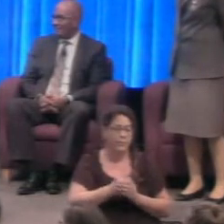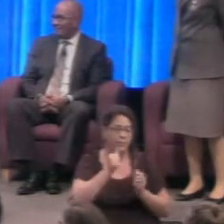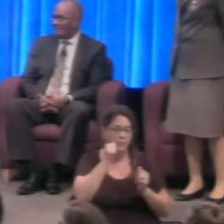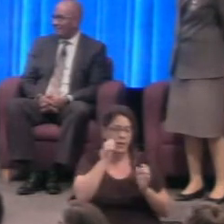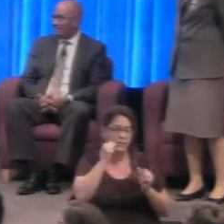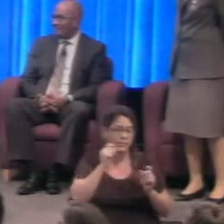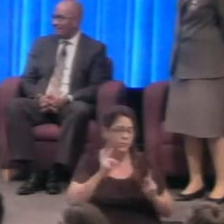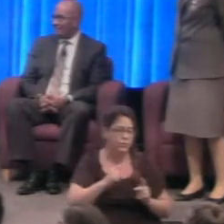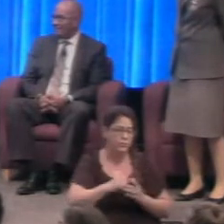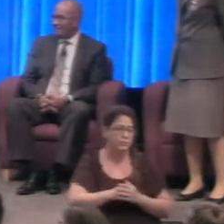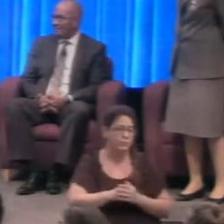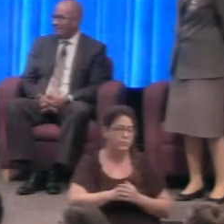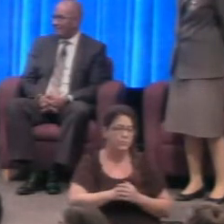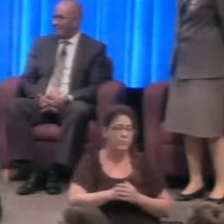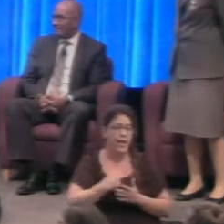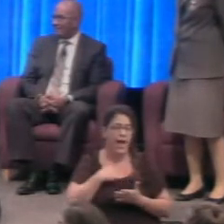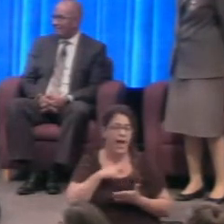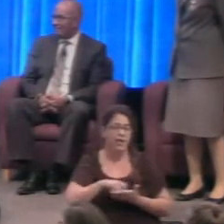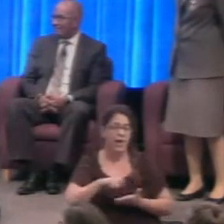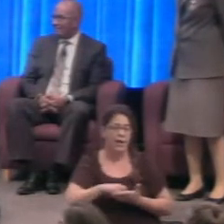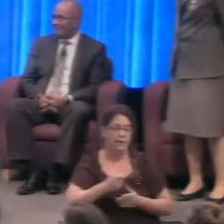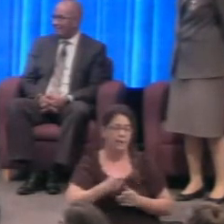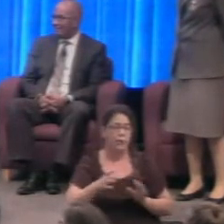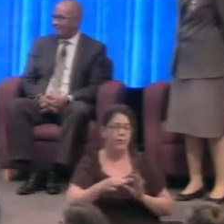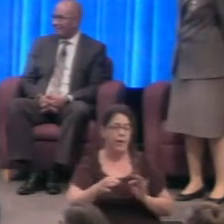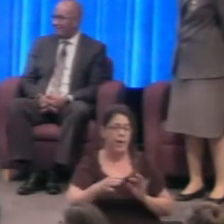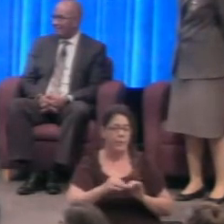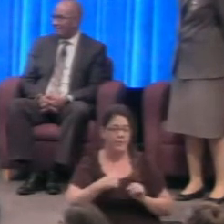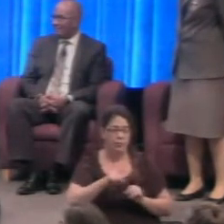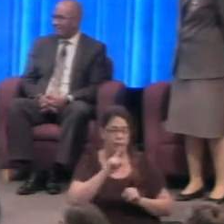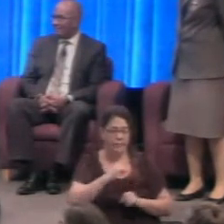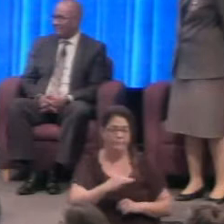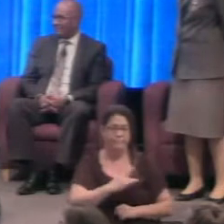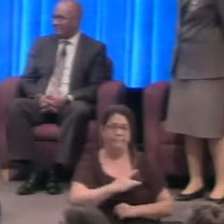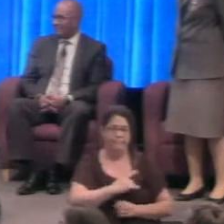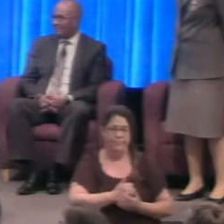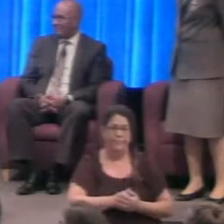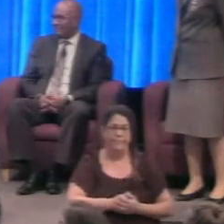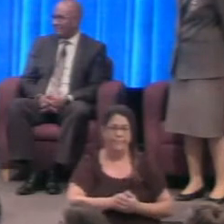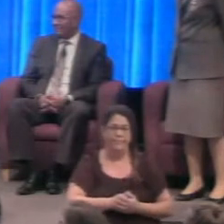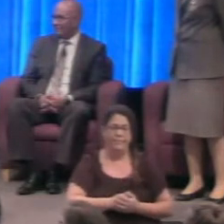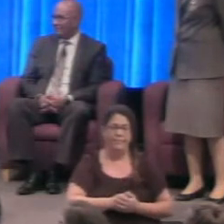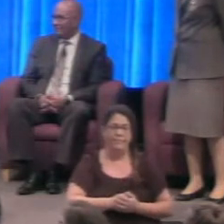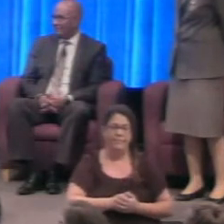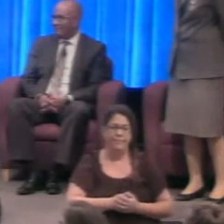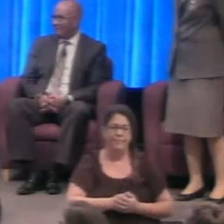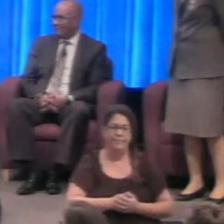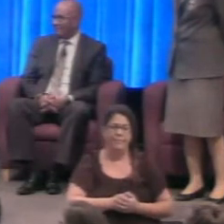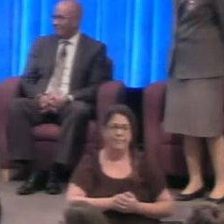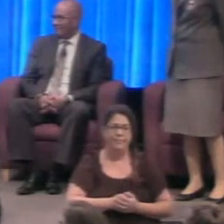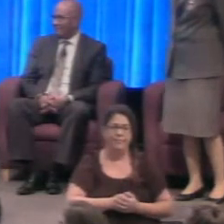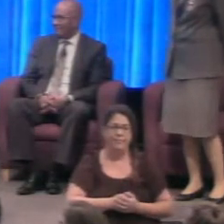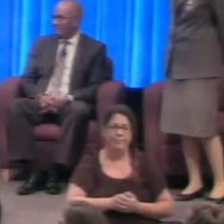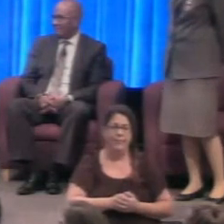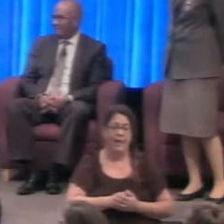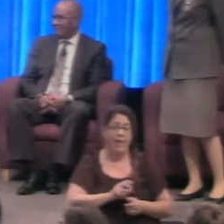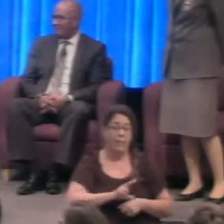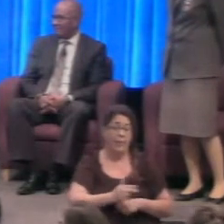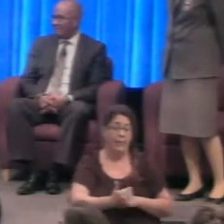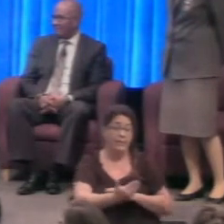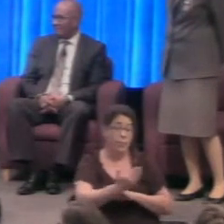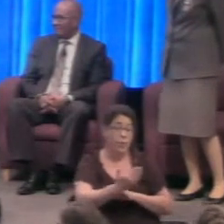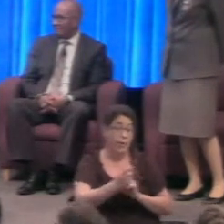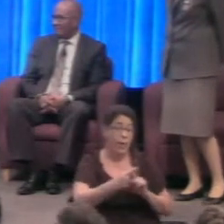person. So I jotted down a few words. They actually are different than the words I prepared. They came to me at 3 a.m., which is what happens around